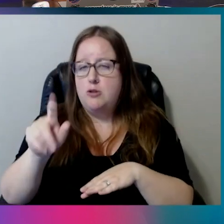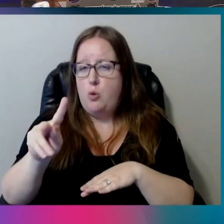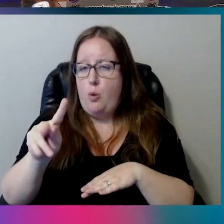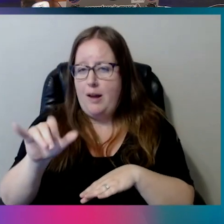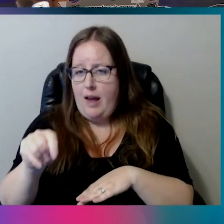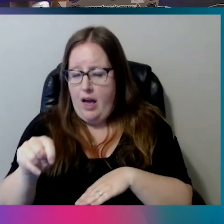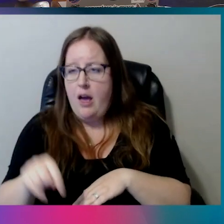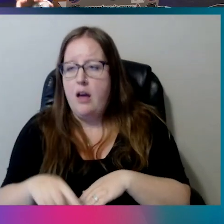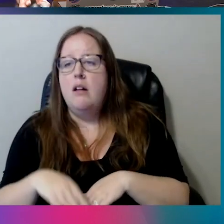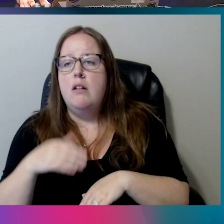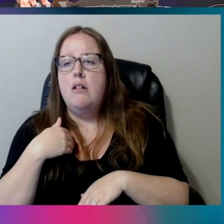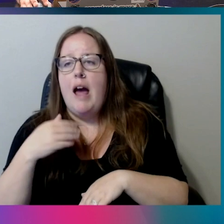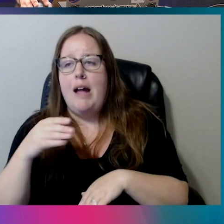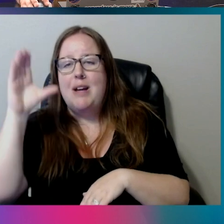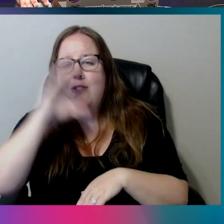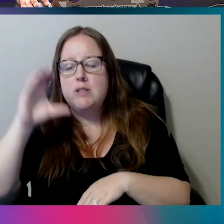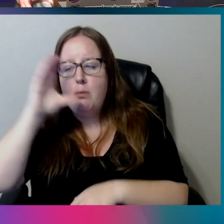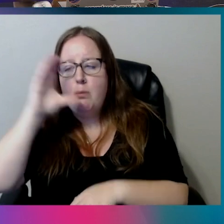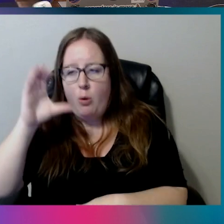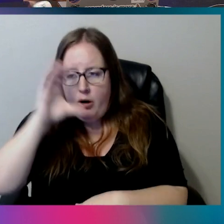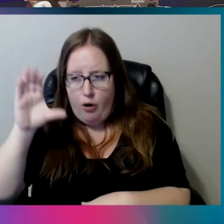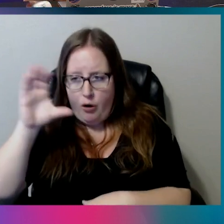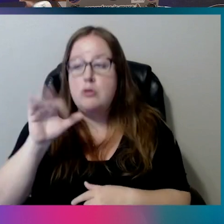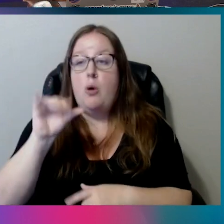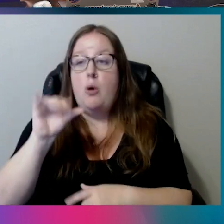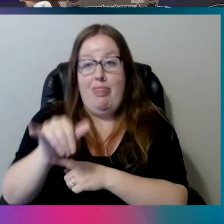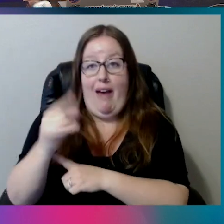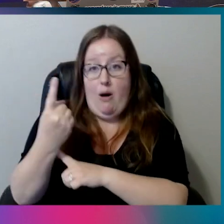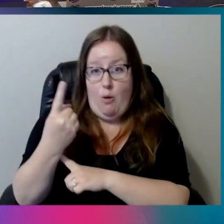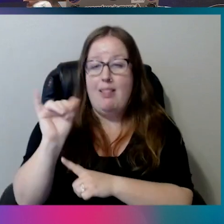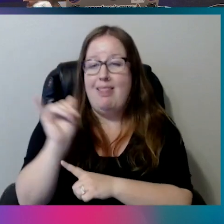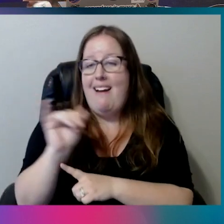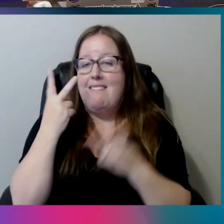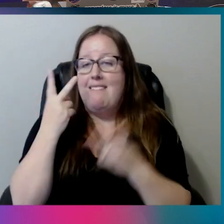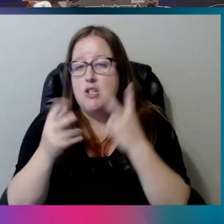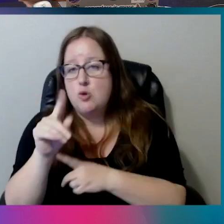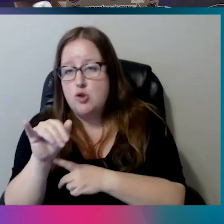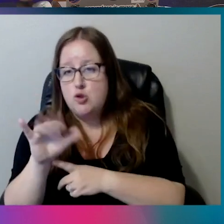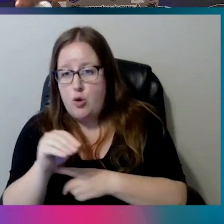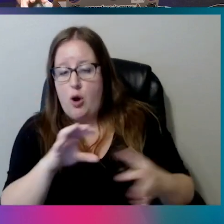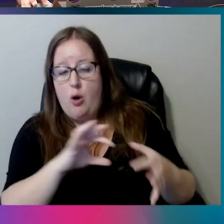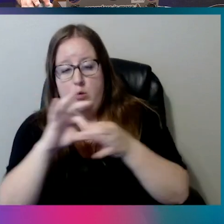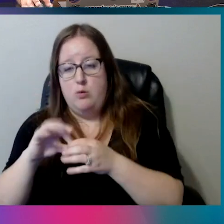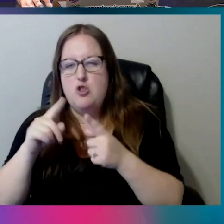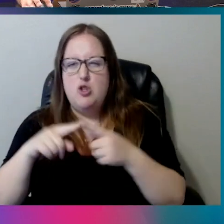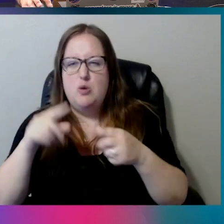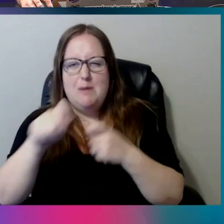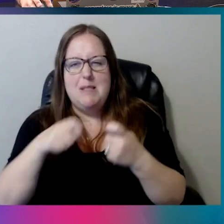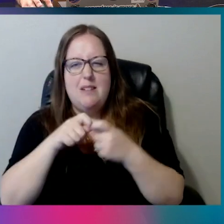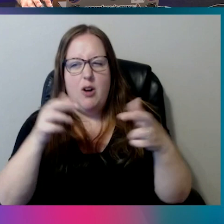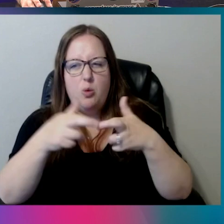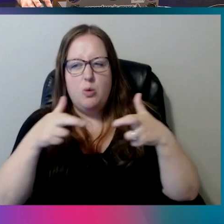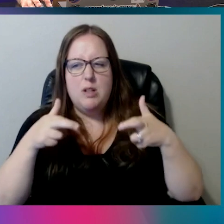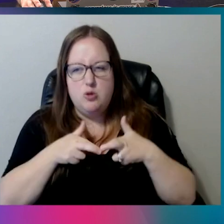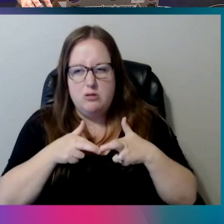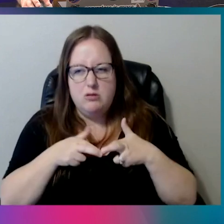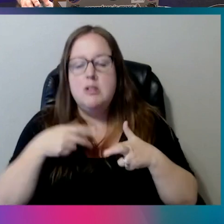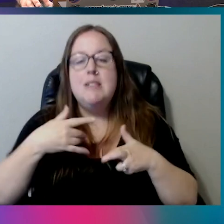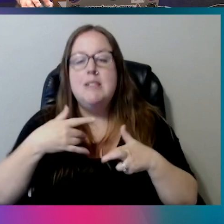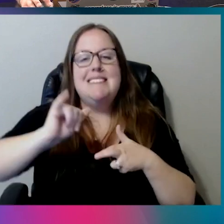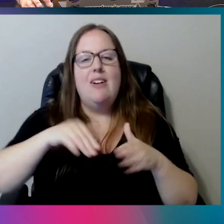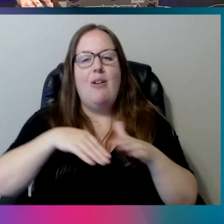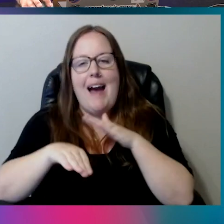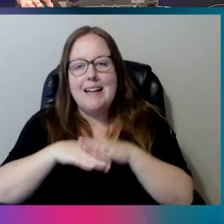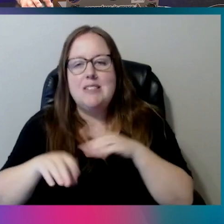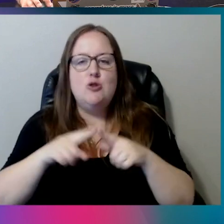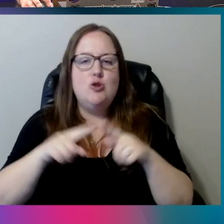Explorer. Right? So this one is like Visual Studio. It binds to a particular region. but you still have access to credentials and